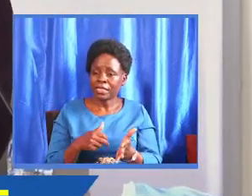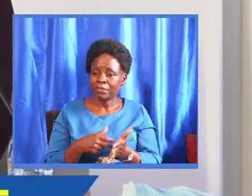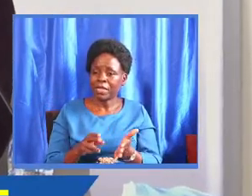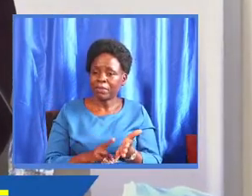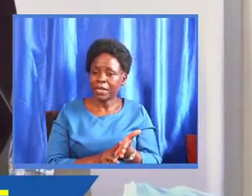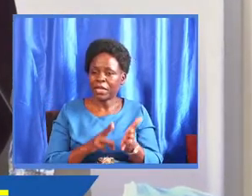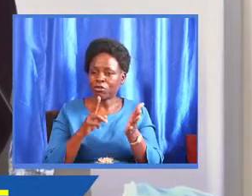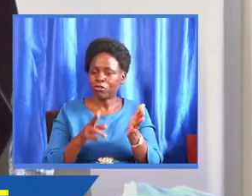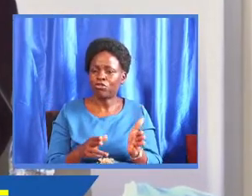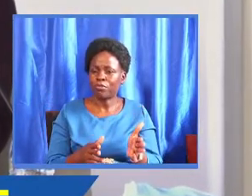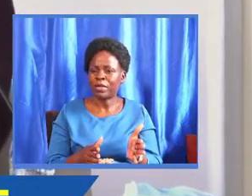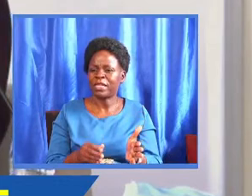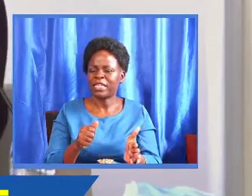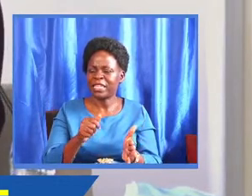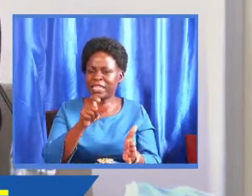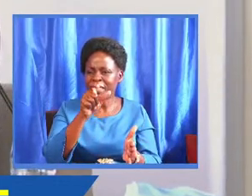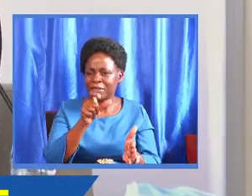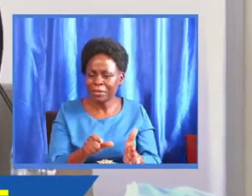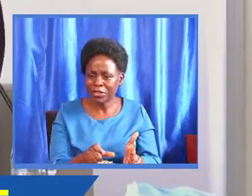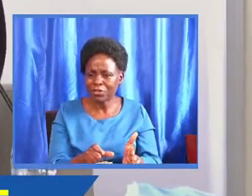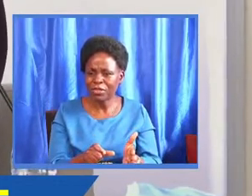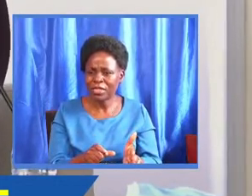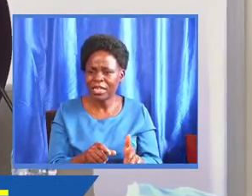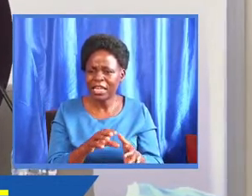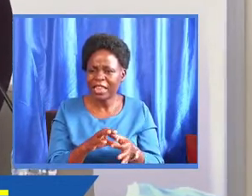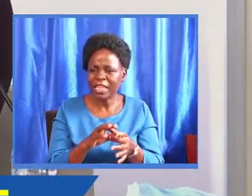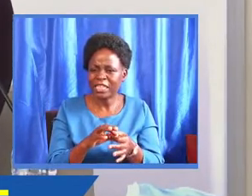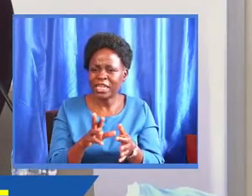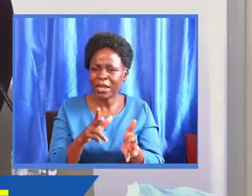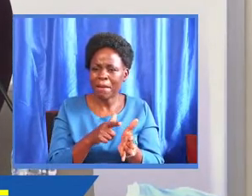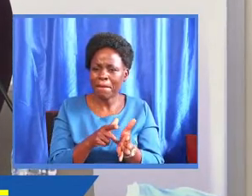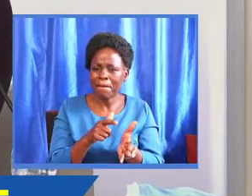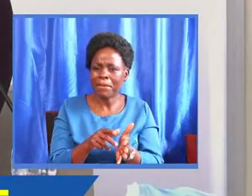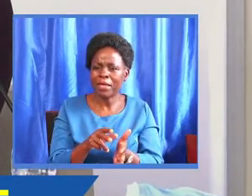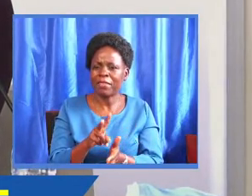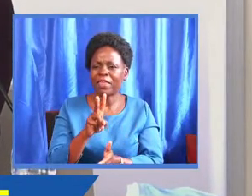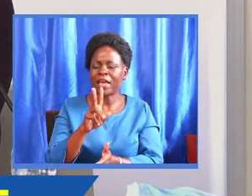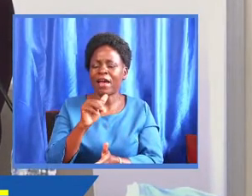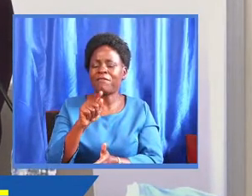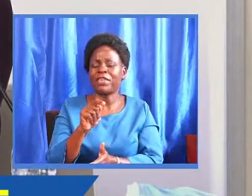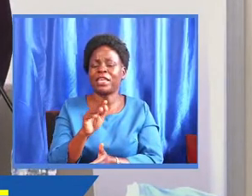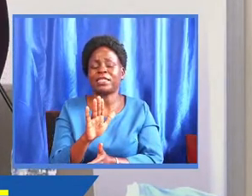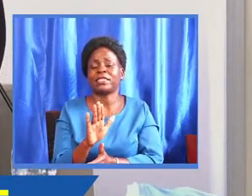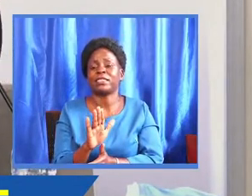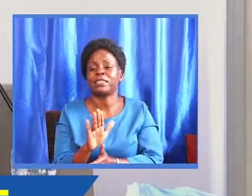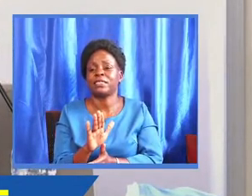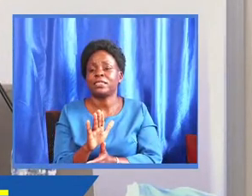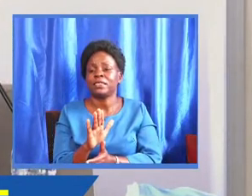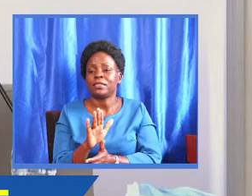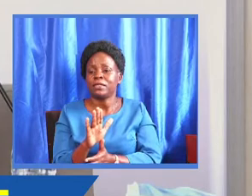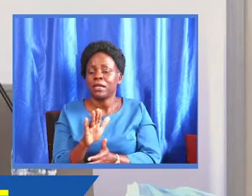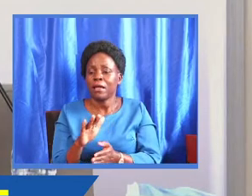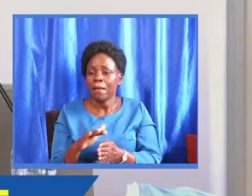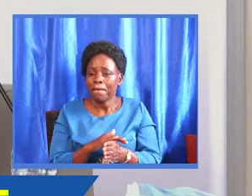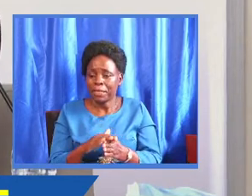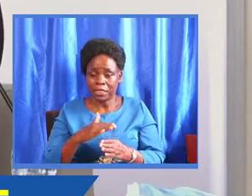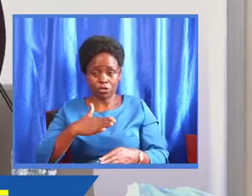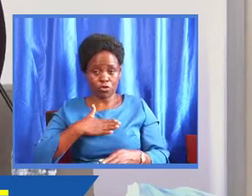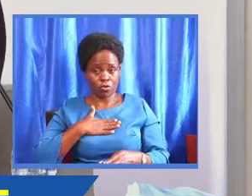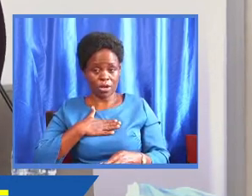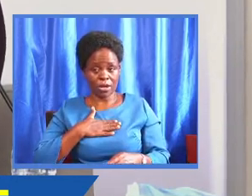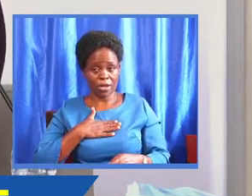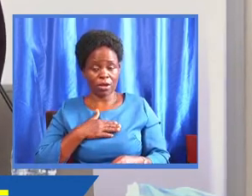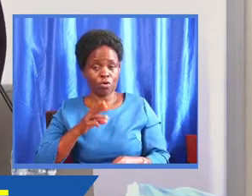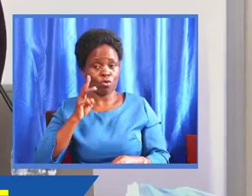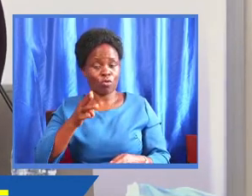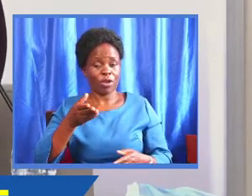is the each of the persons in the chain pays their VAT bit. So, the business owner